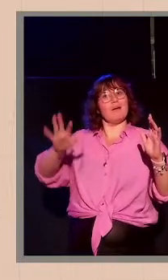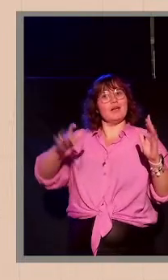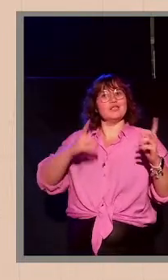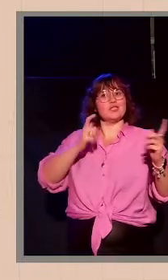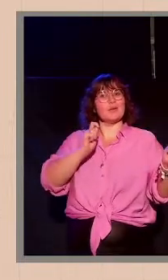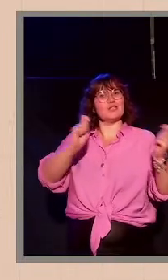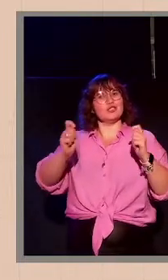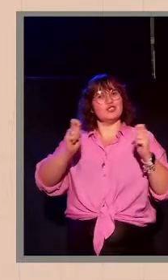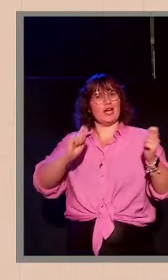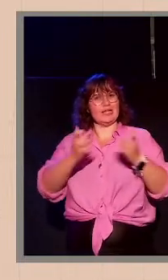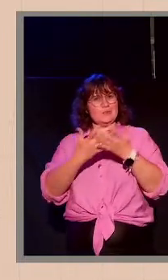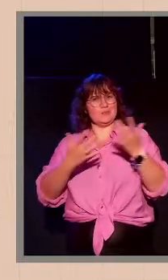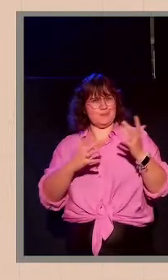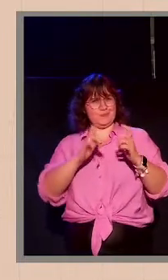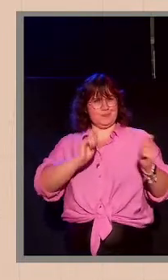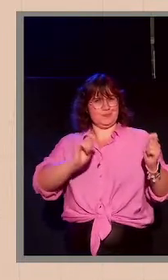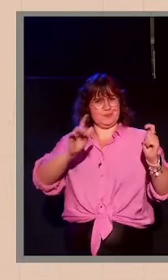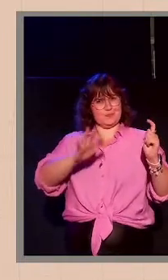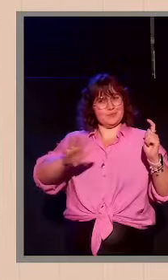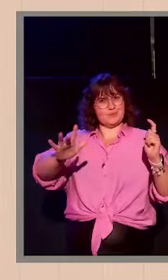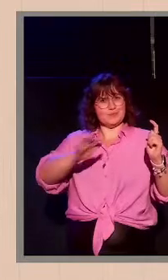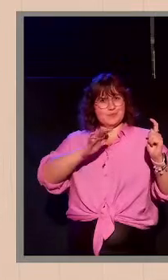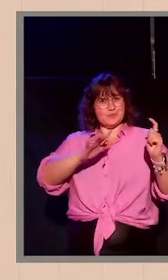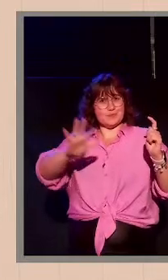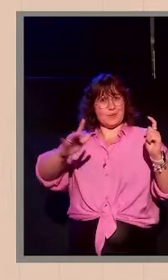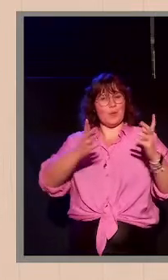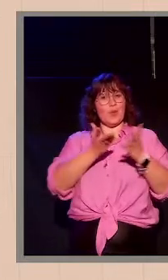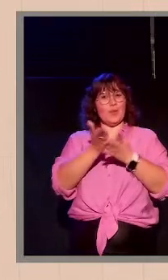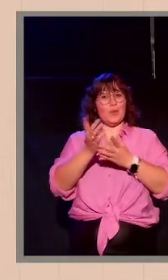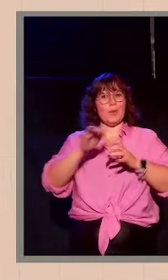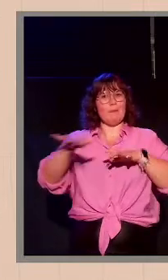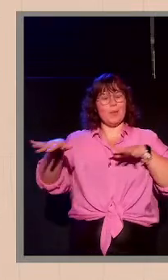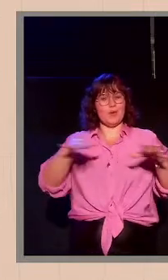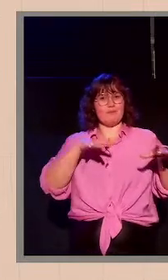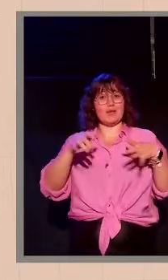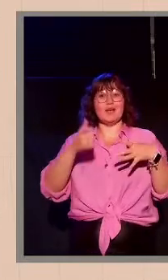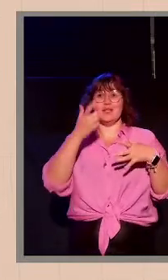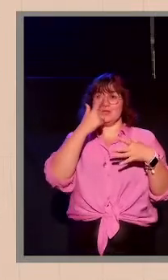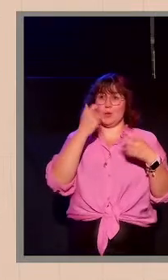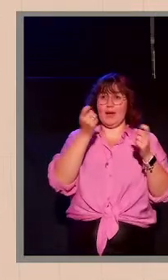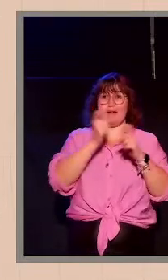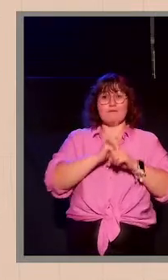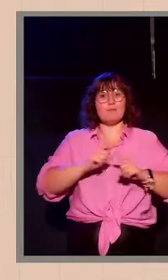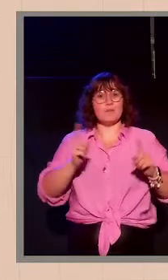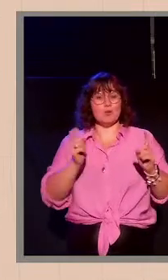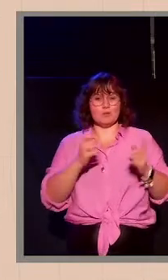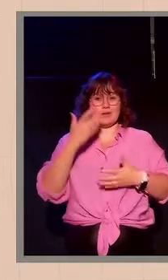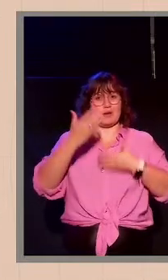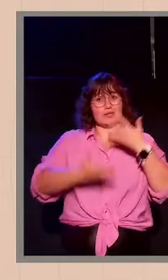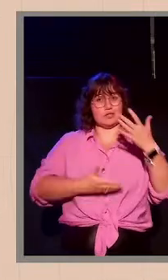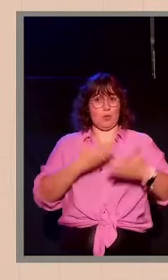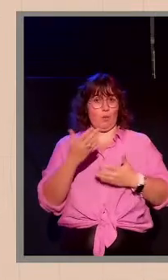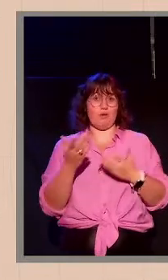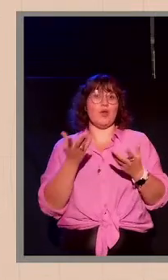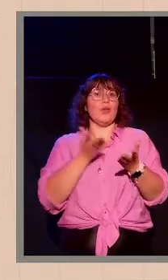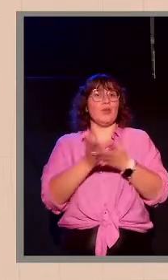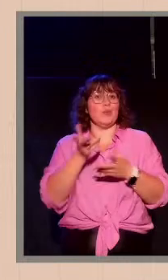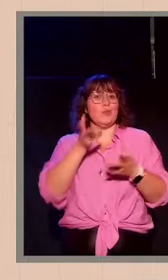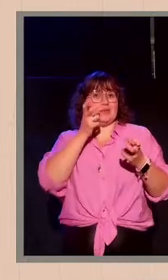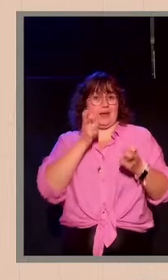changing another parameter, wavetable position, but that means you can get lots of nice sounds to